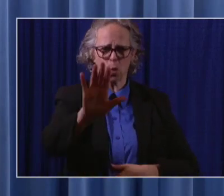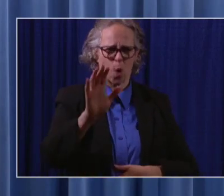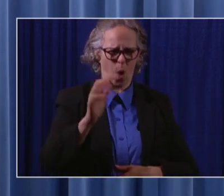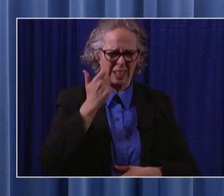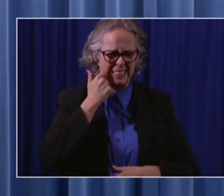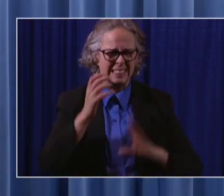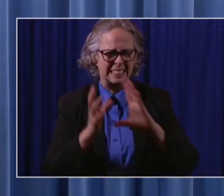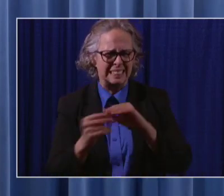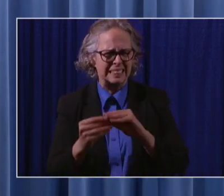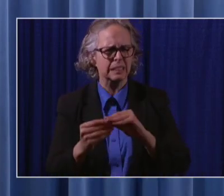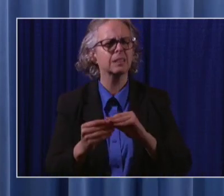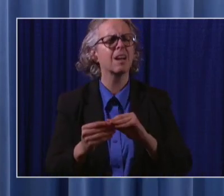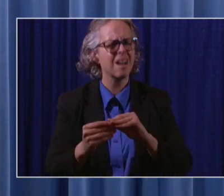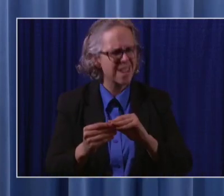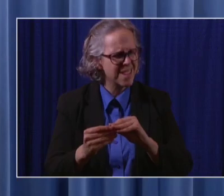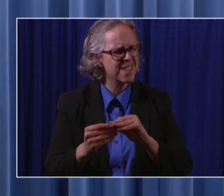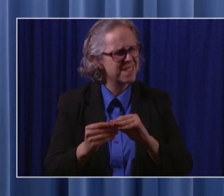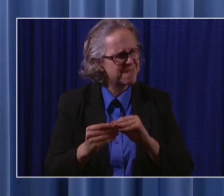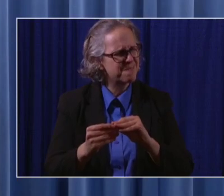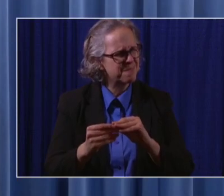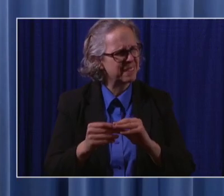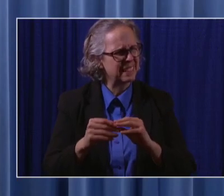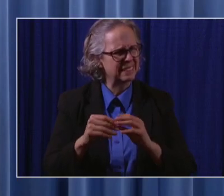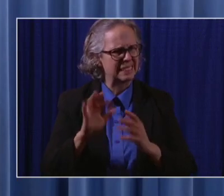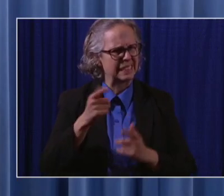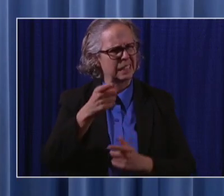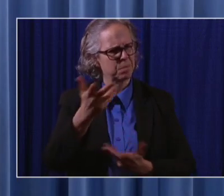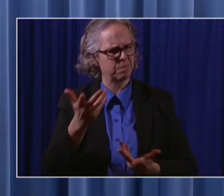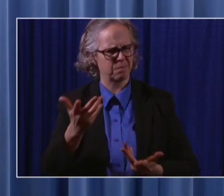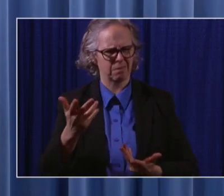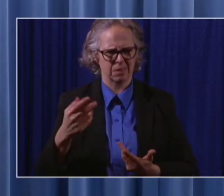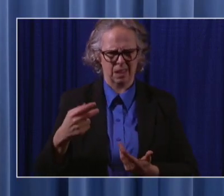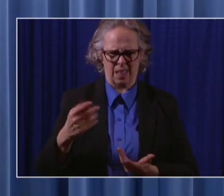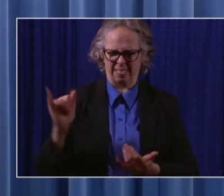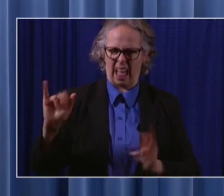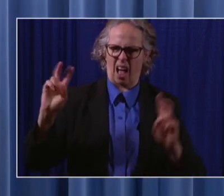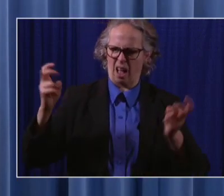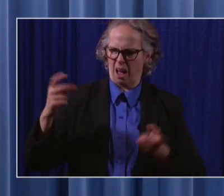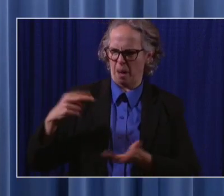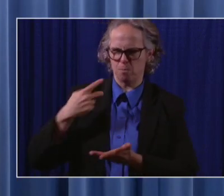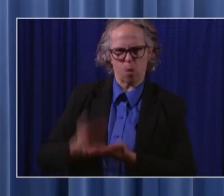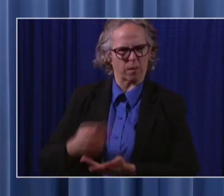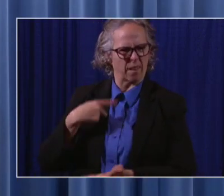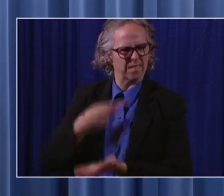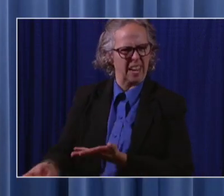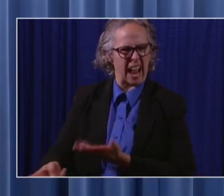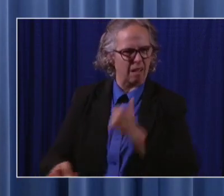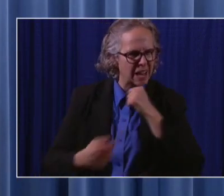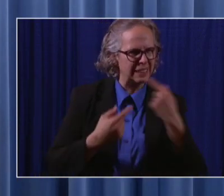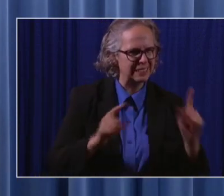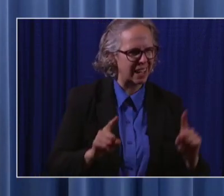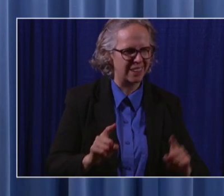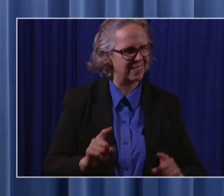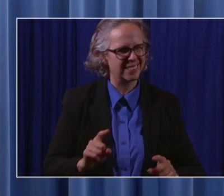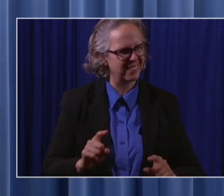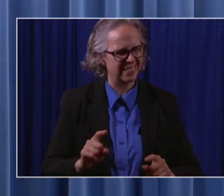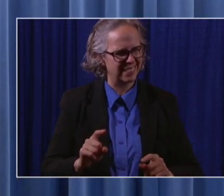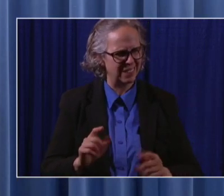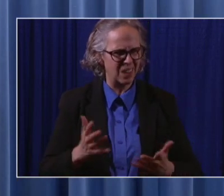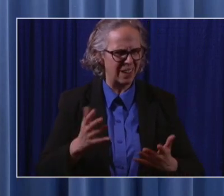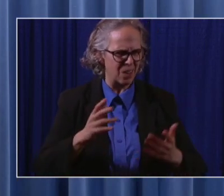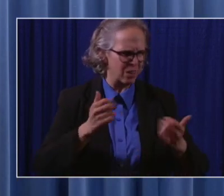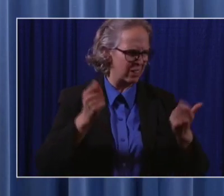believe are failed and will not work are the only ways, frankly, that the